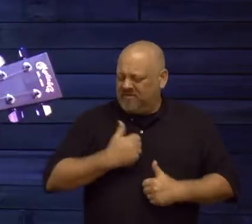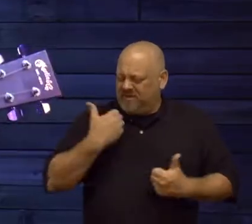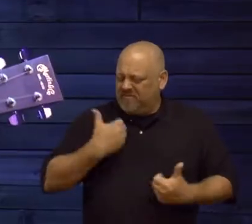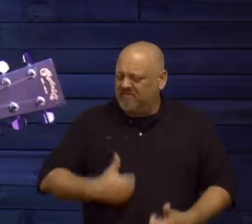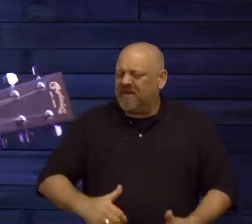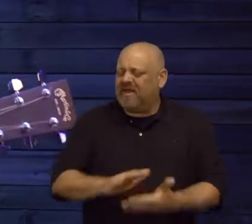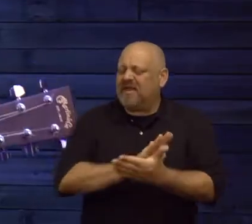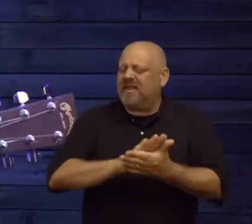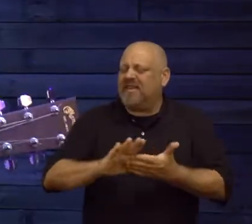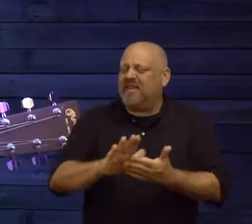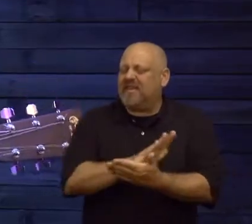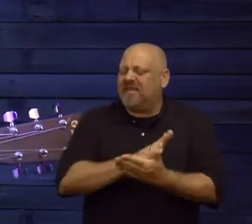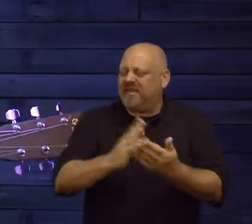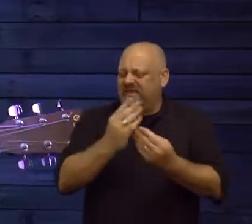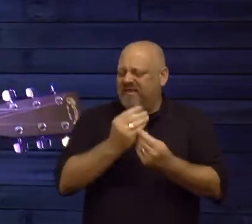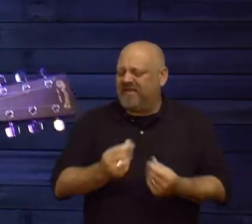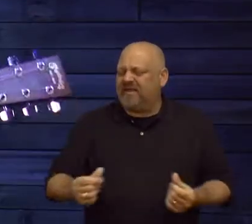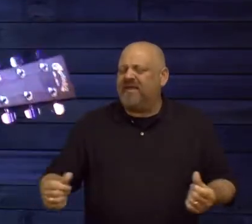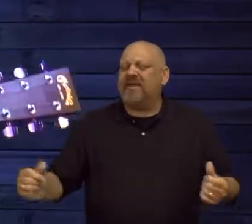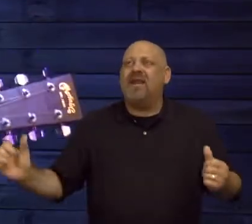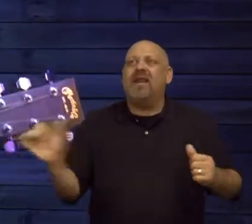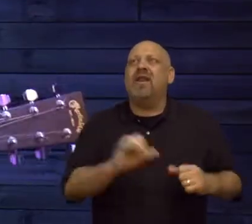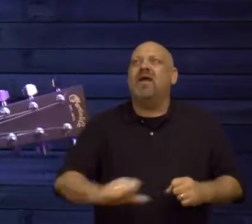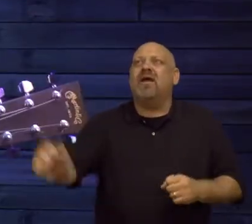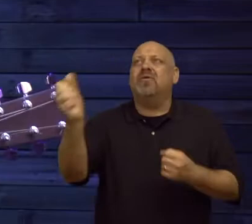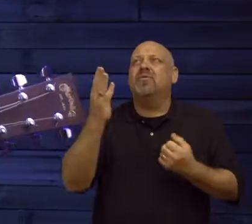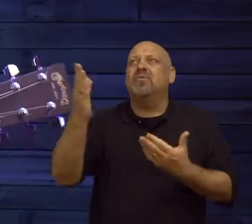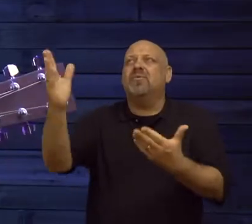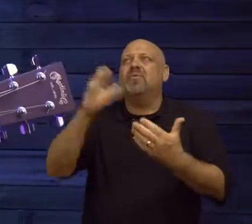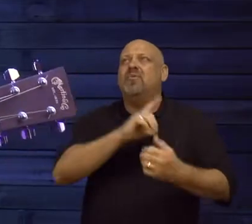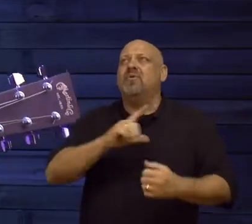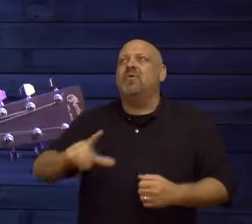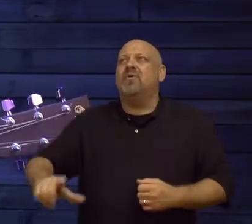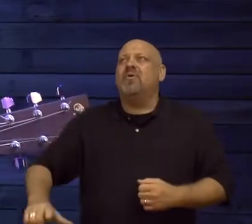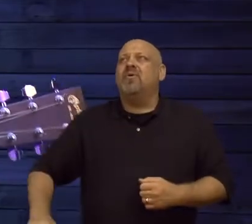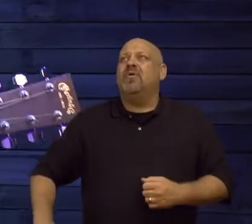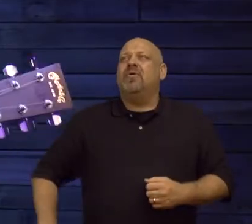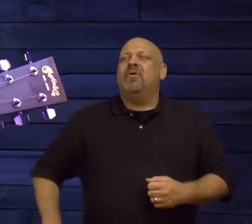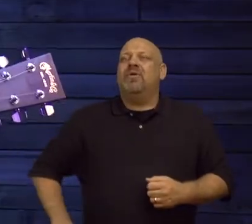me clean like you, Lord.